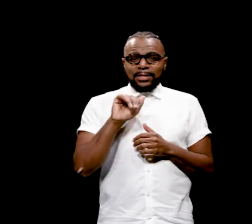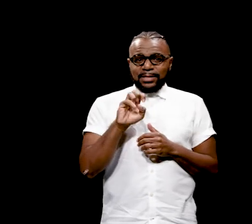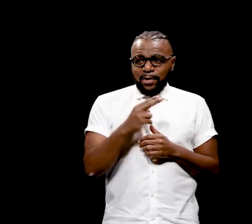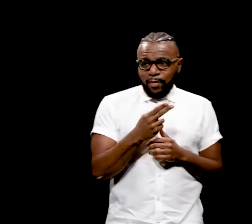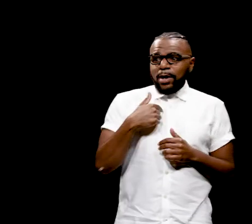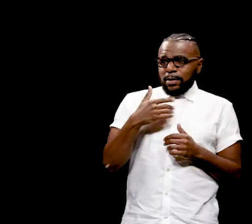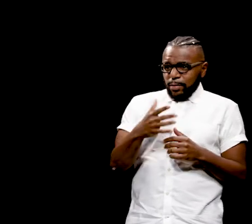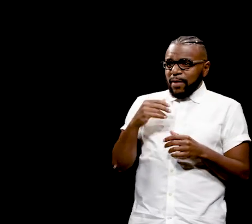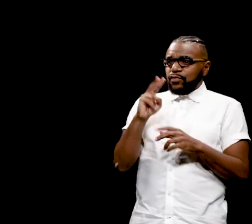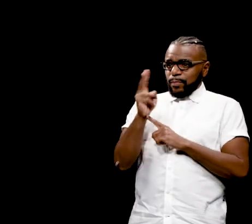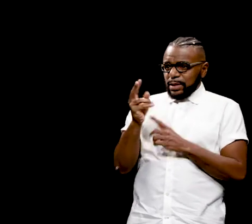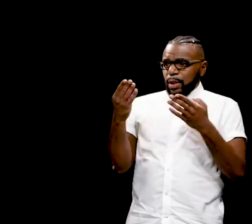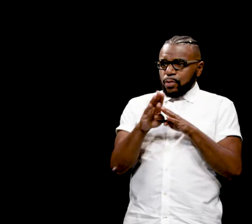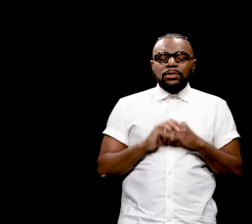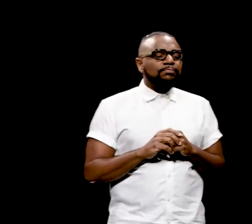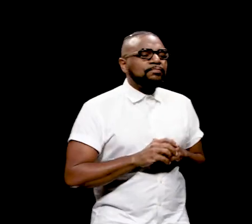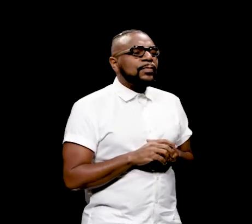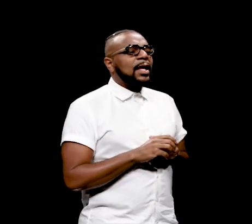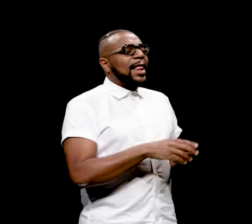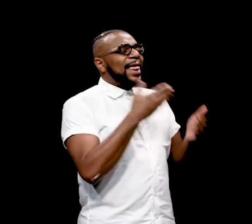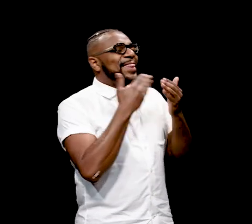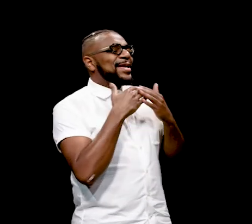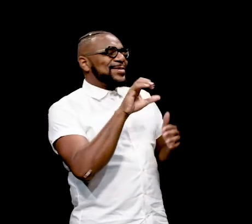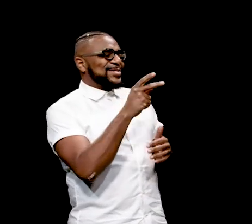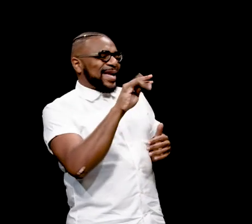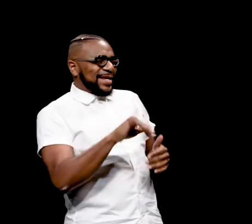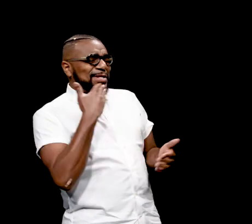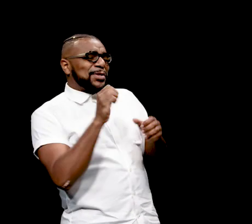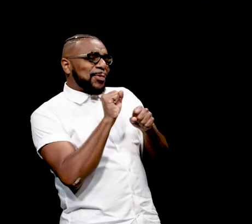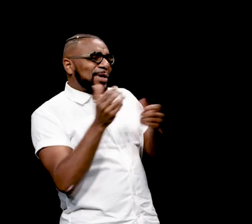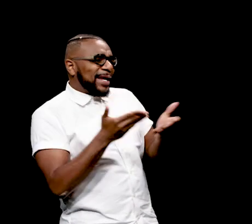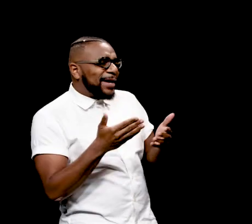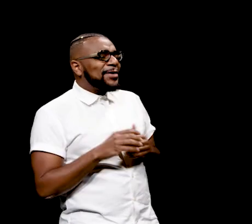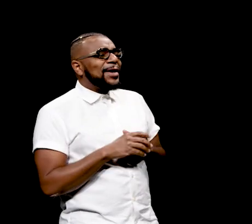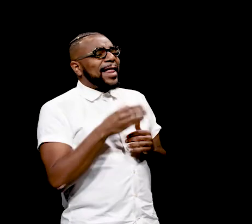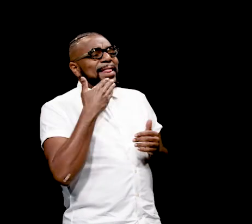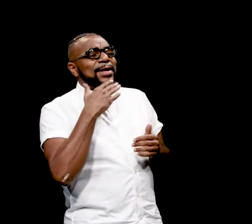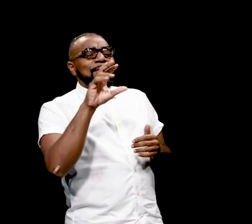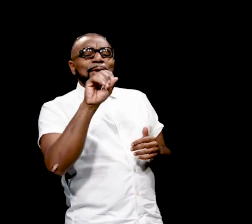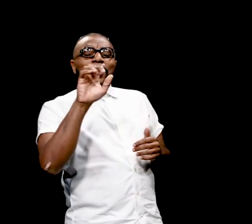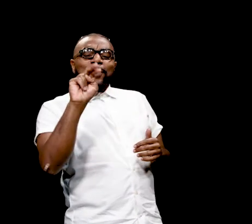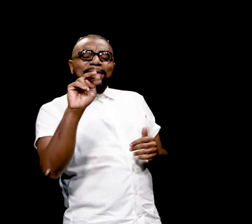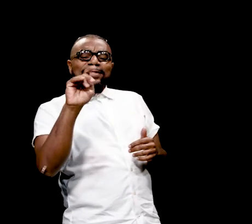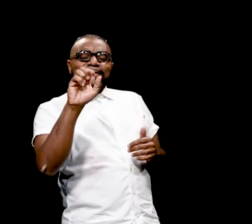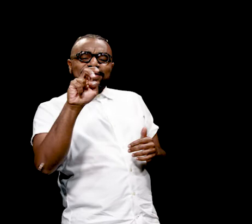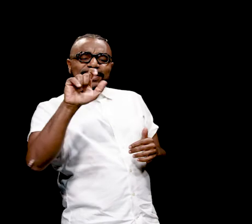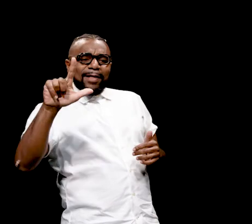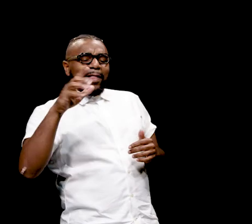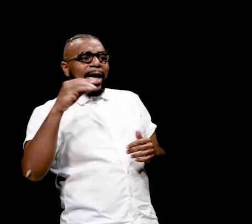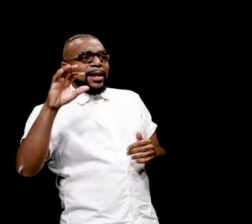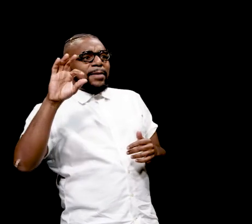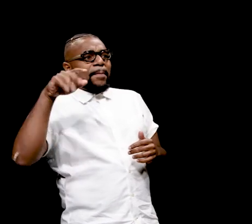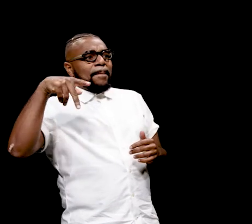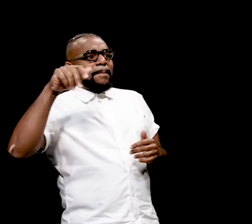close. Thank you, Shani. You did a fantastic job tonight, and thank you for the crew, Open Signal and PAALF, for hosting us. This is a